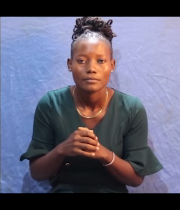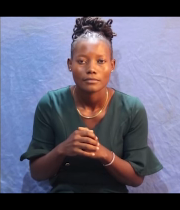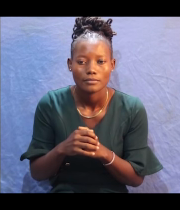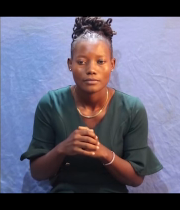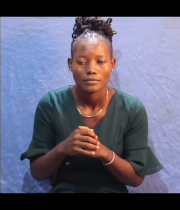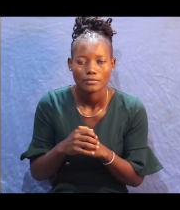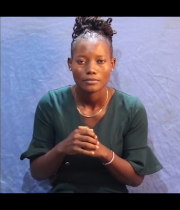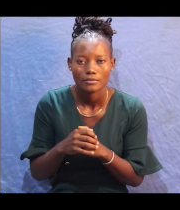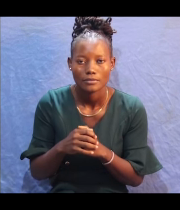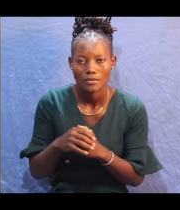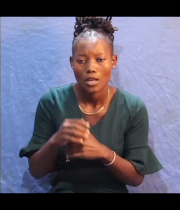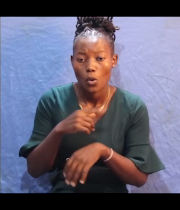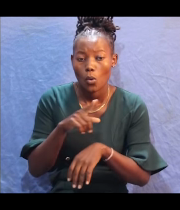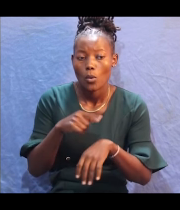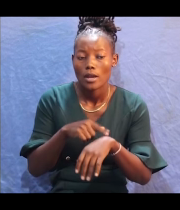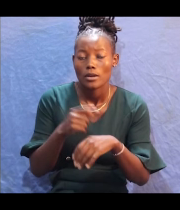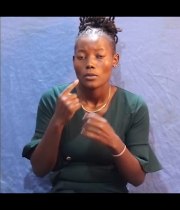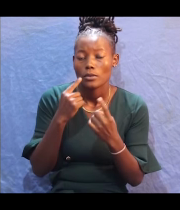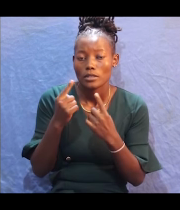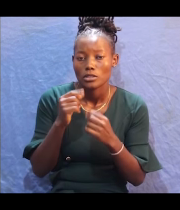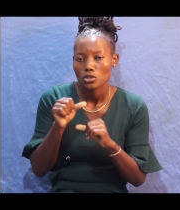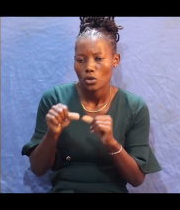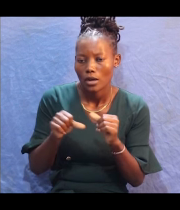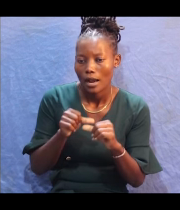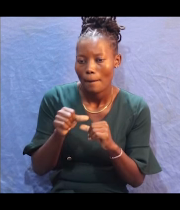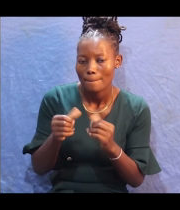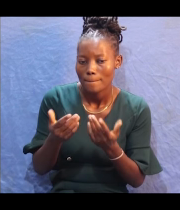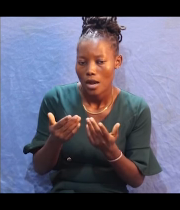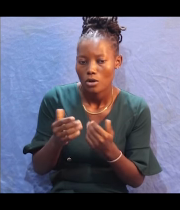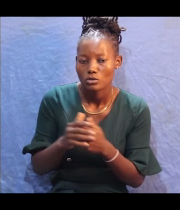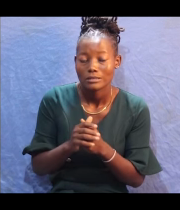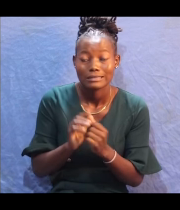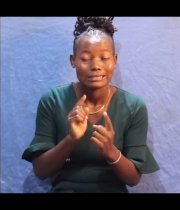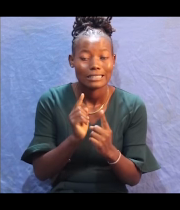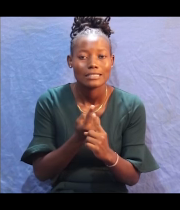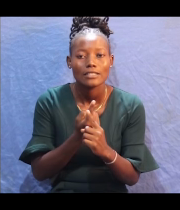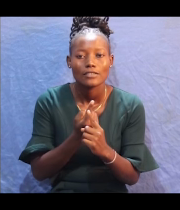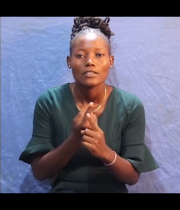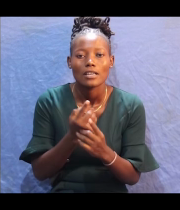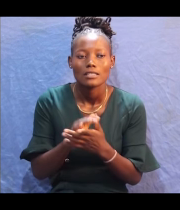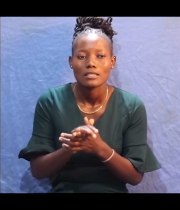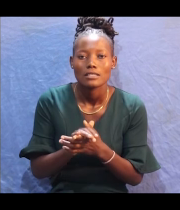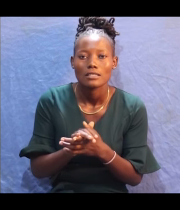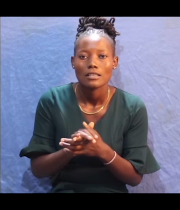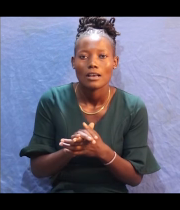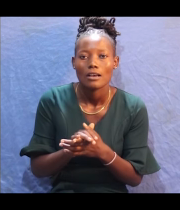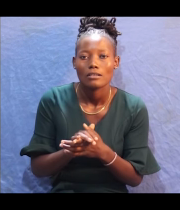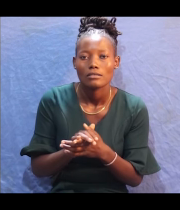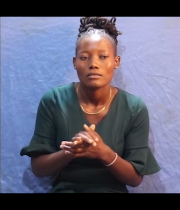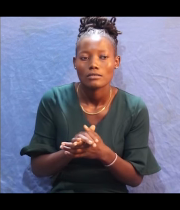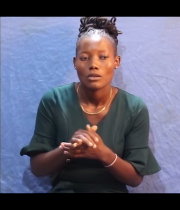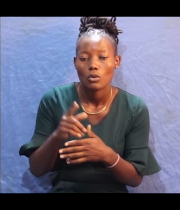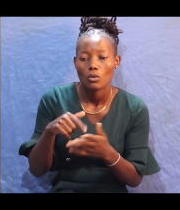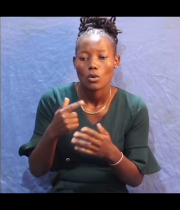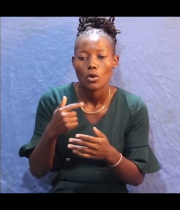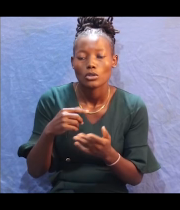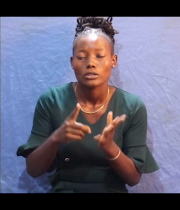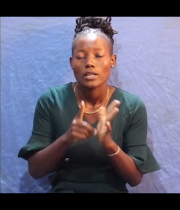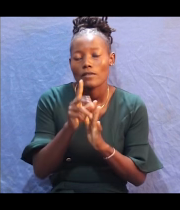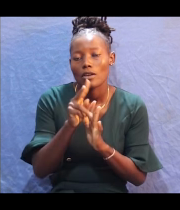Okay, what I'm going to talk about is about the difference. What does sport mean? What does sport for development